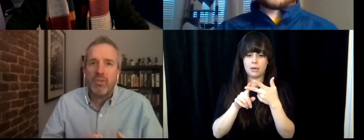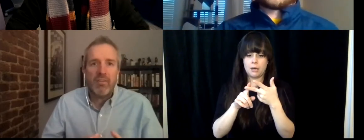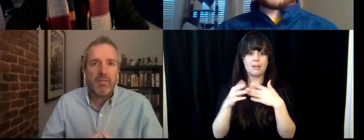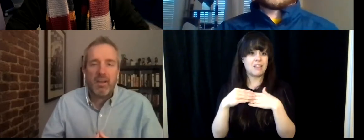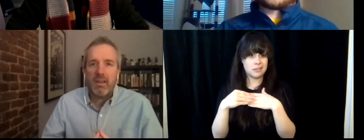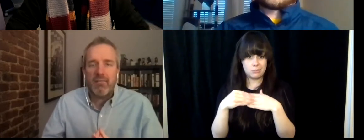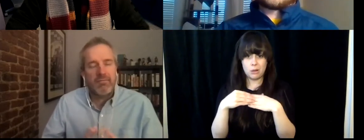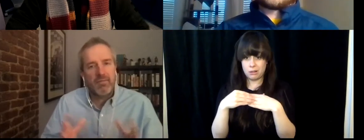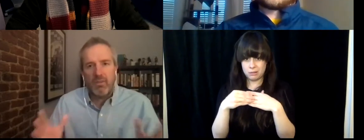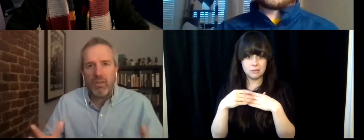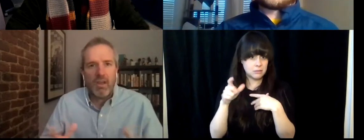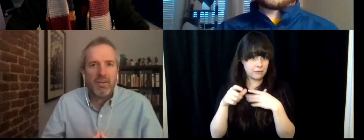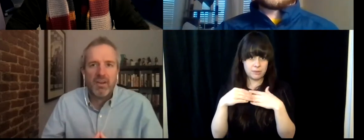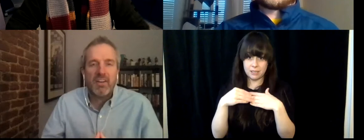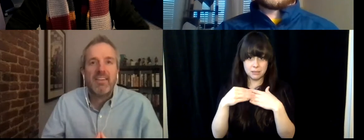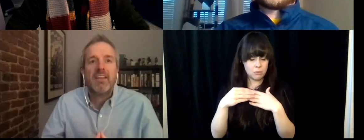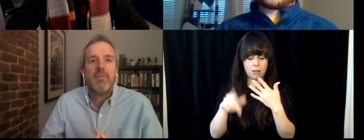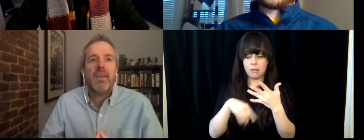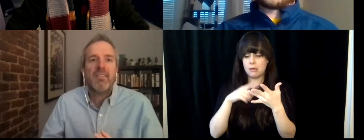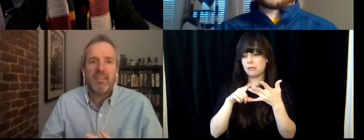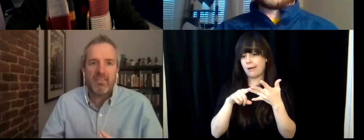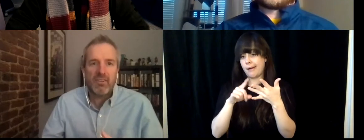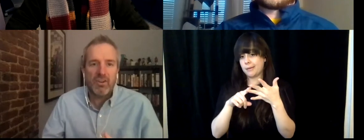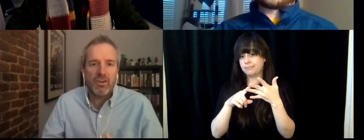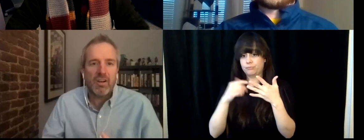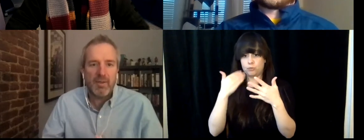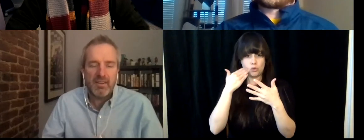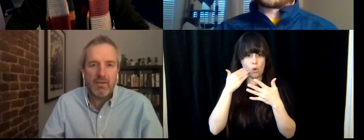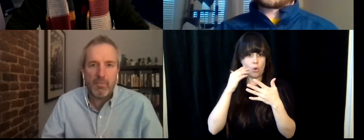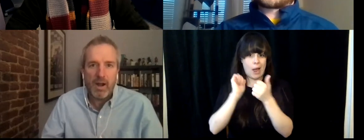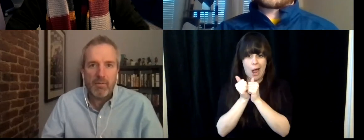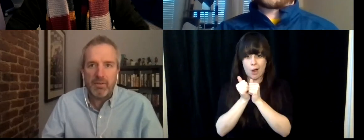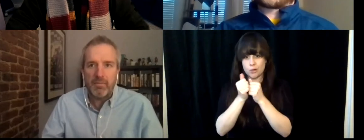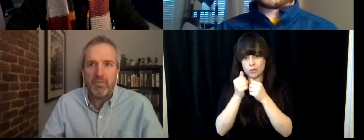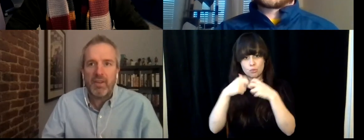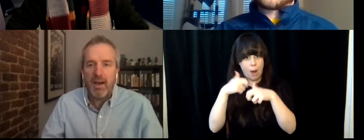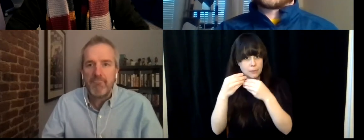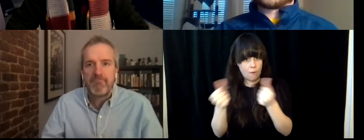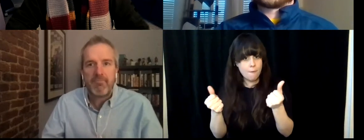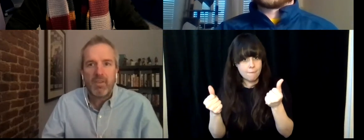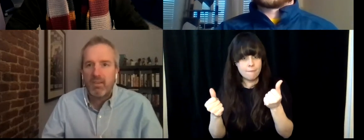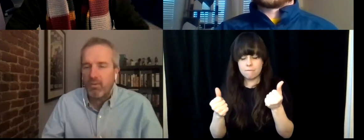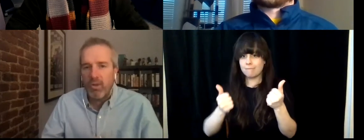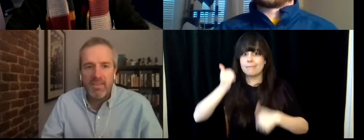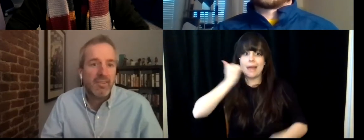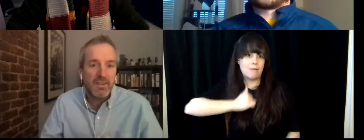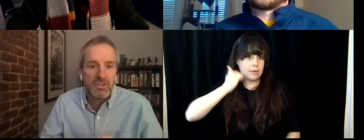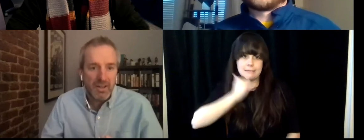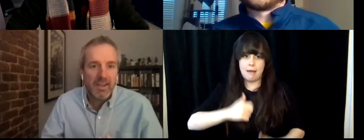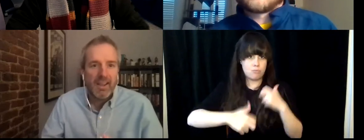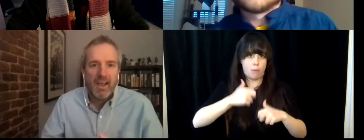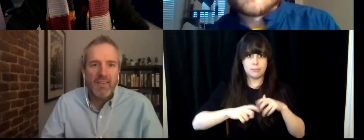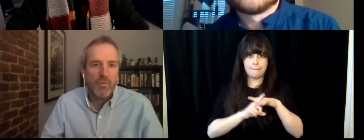problem solving. I mean, on a daily basis, you're going to be dealing with problems in this